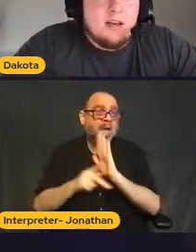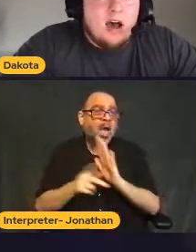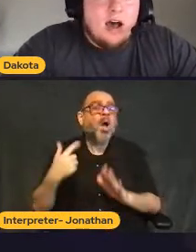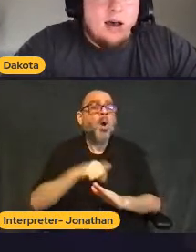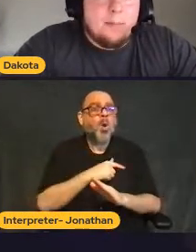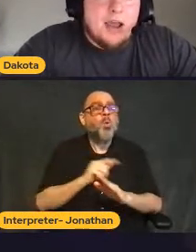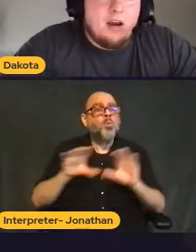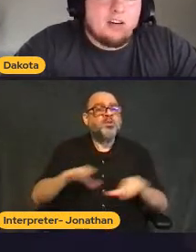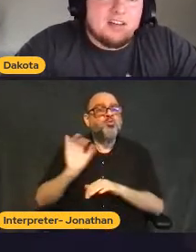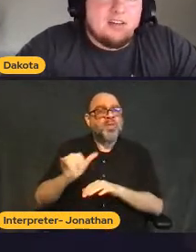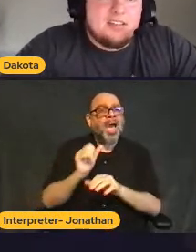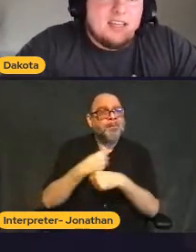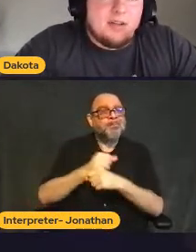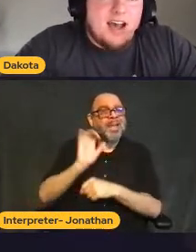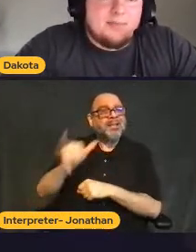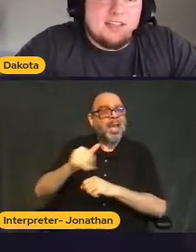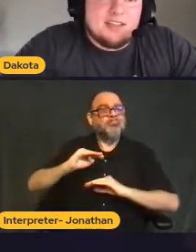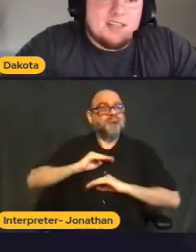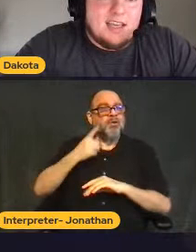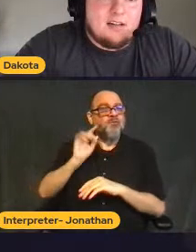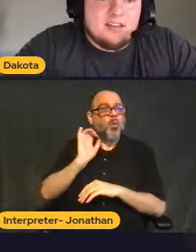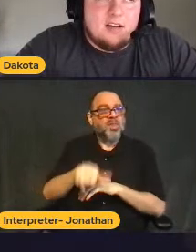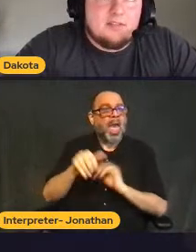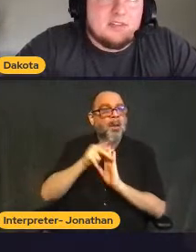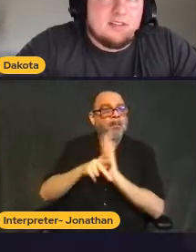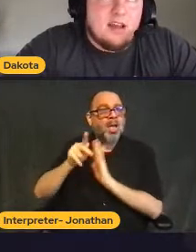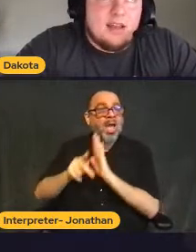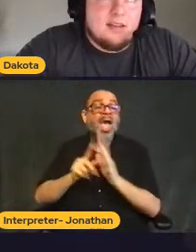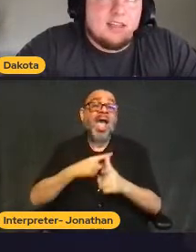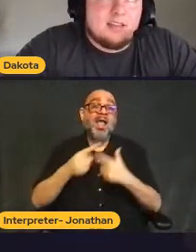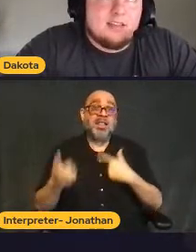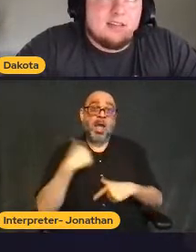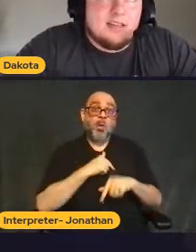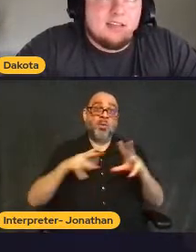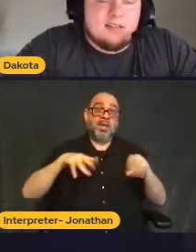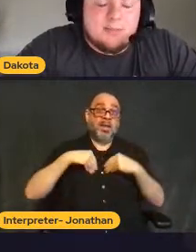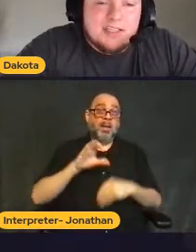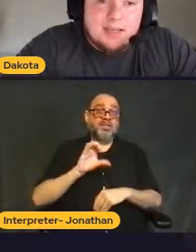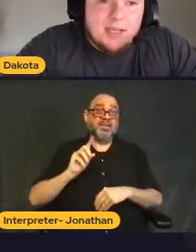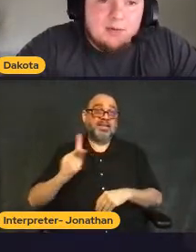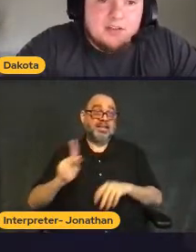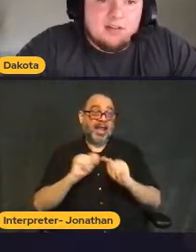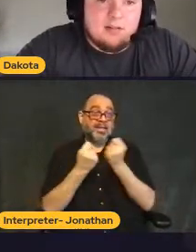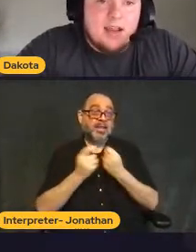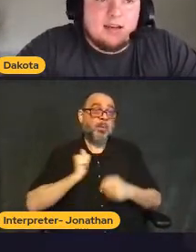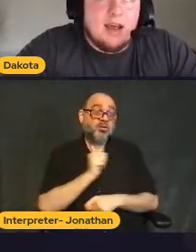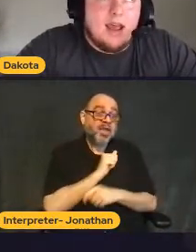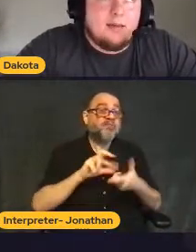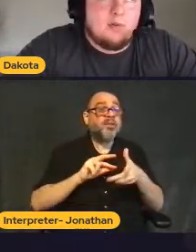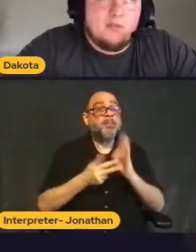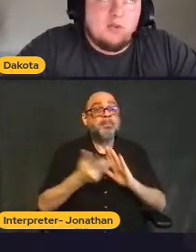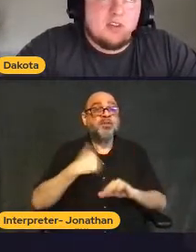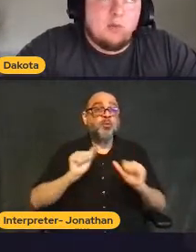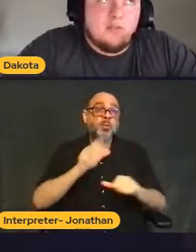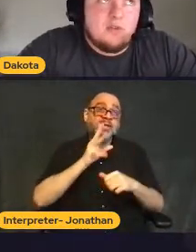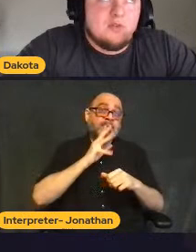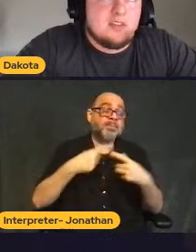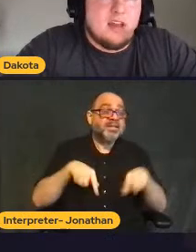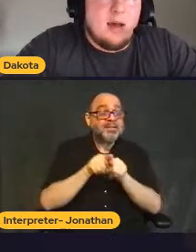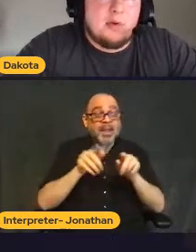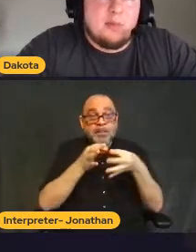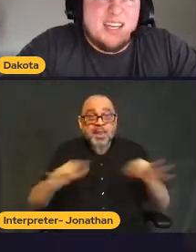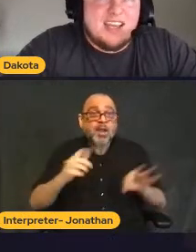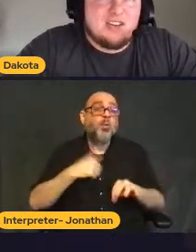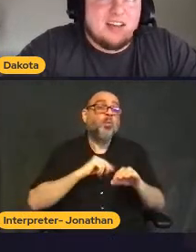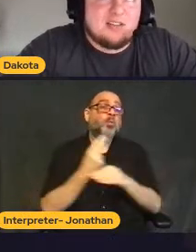then by our security team adopting the CDK ourselves, it's just easier to speak the same language, right? Reviews, code